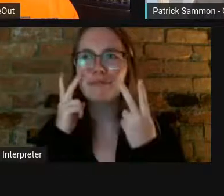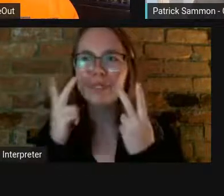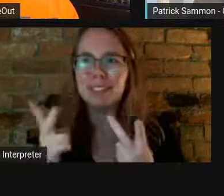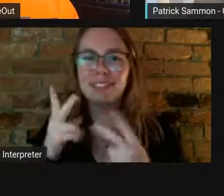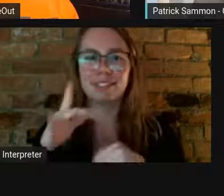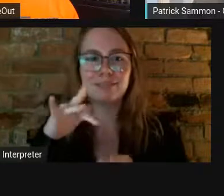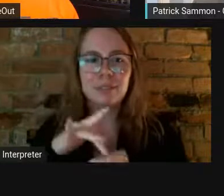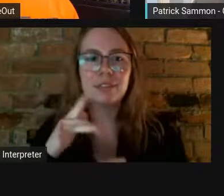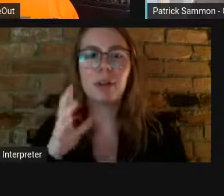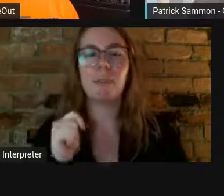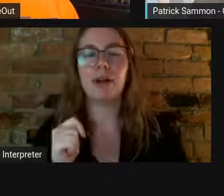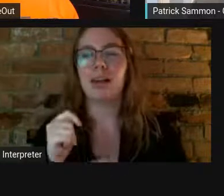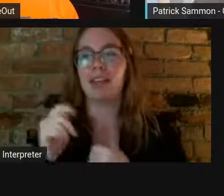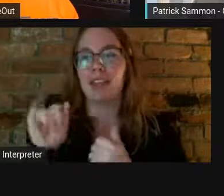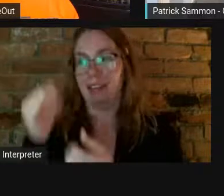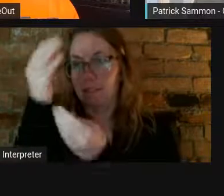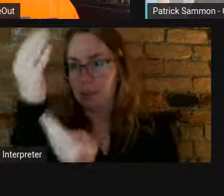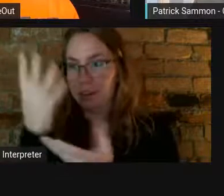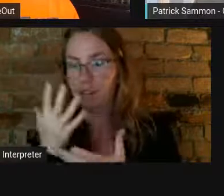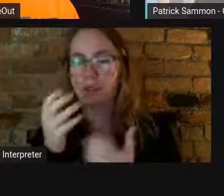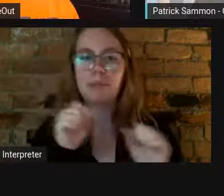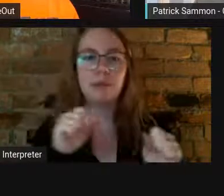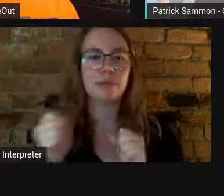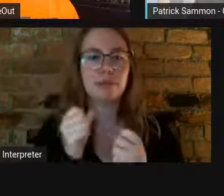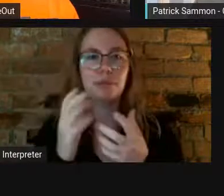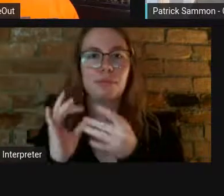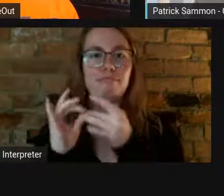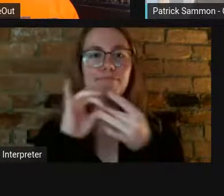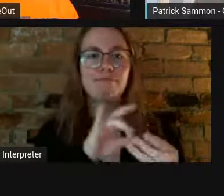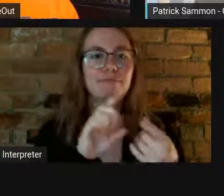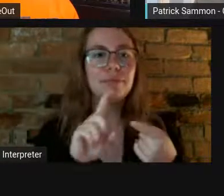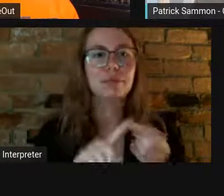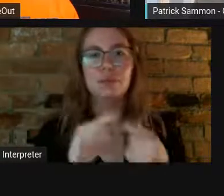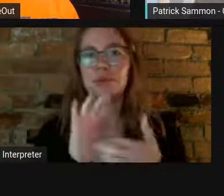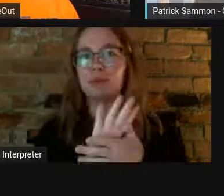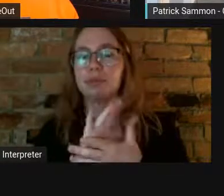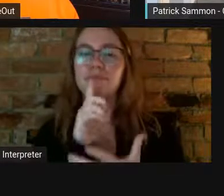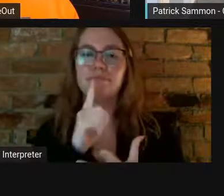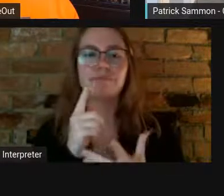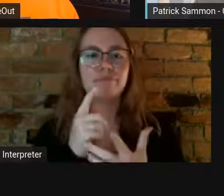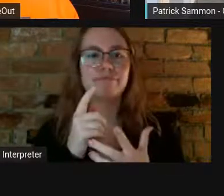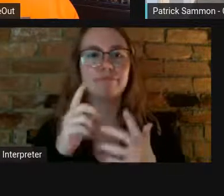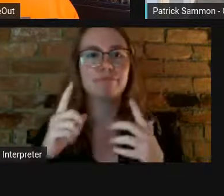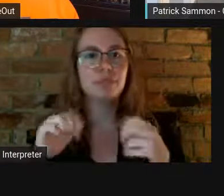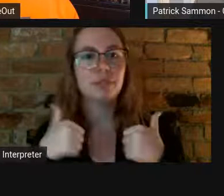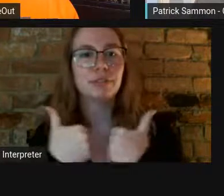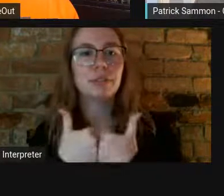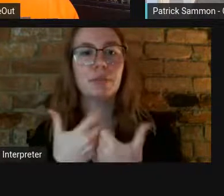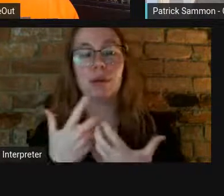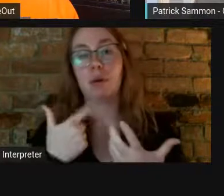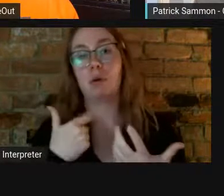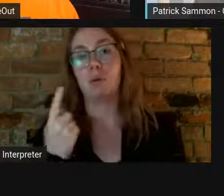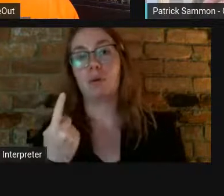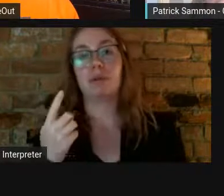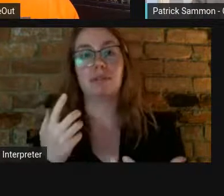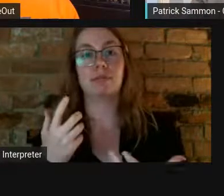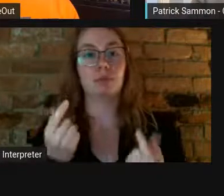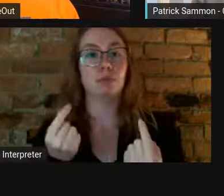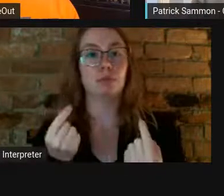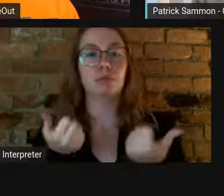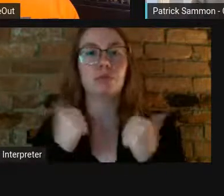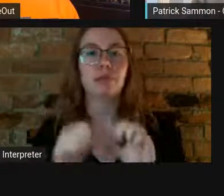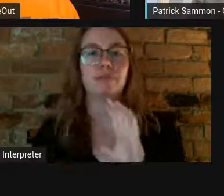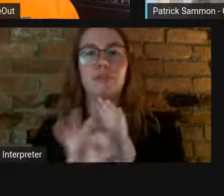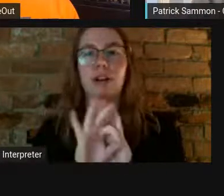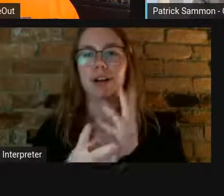you stitch it together. And one of the things we really set out to do was to try and find archival material of our